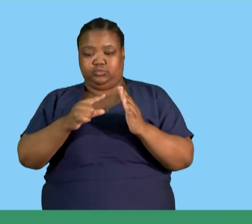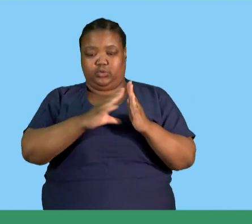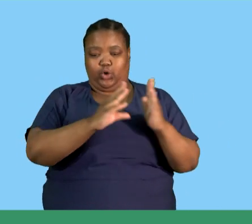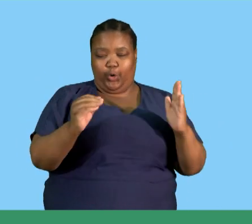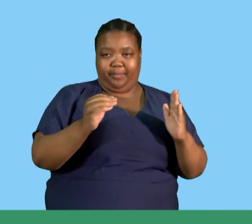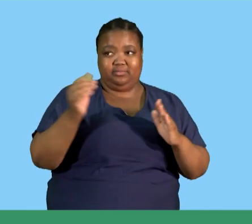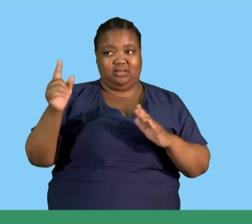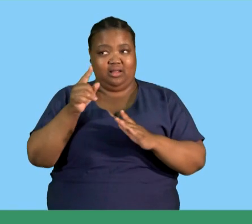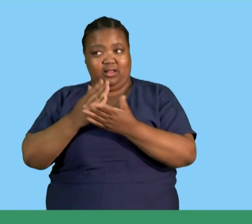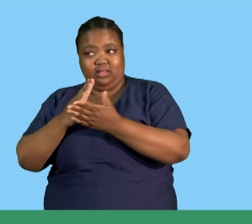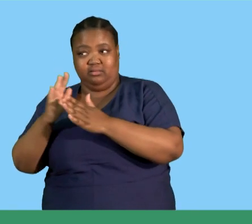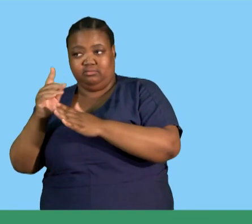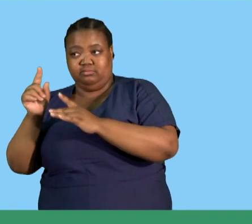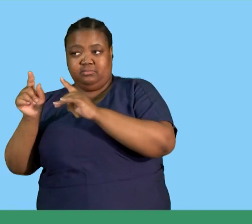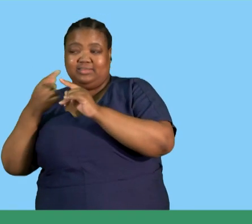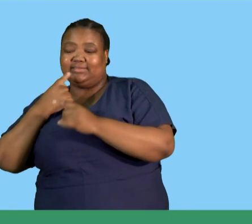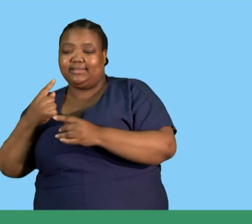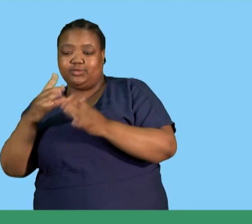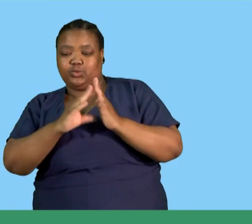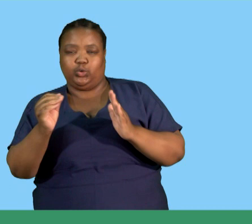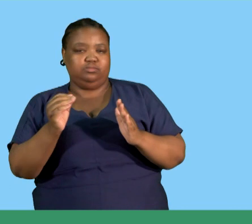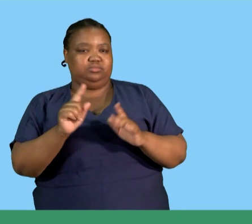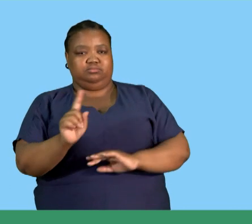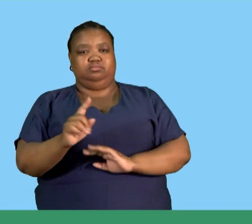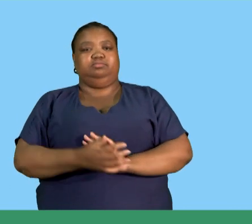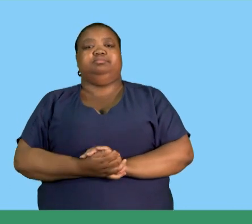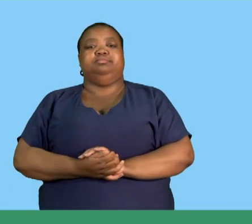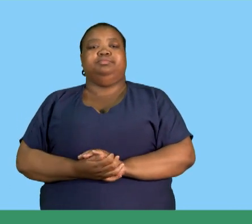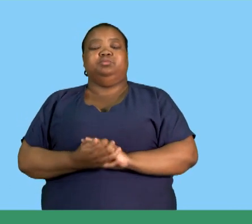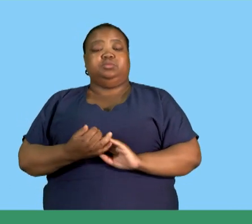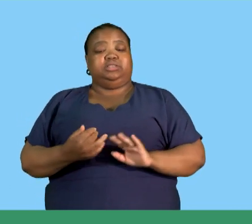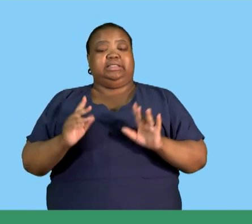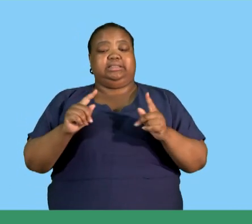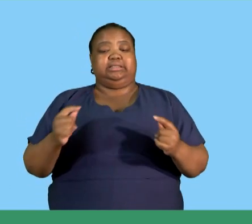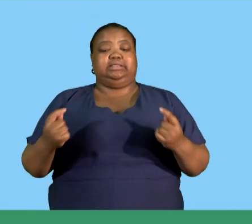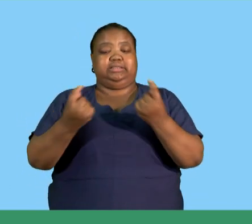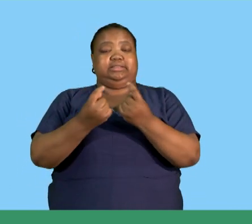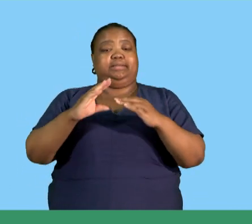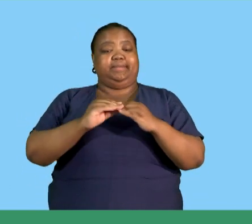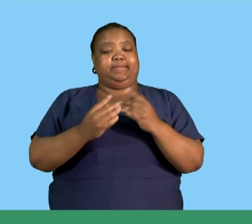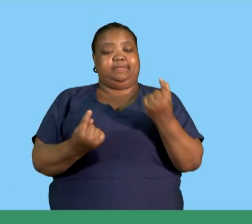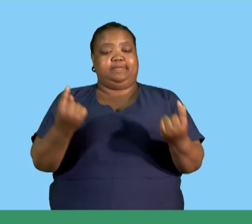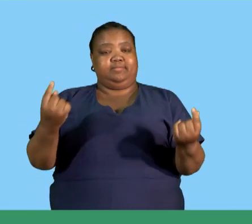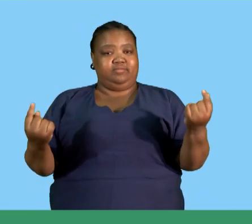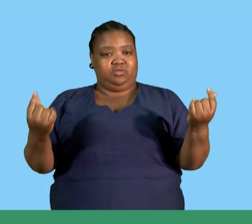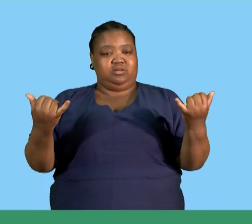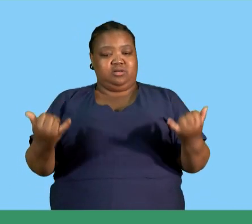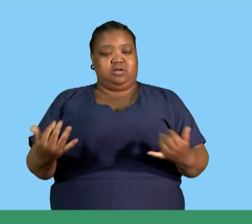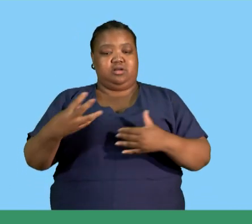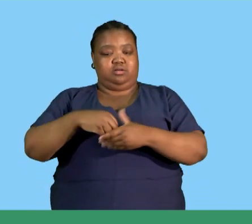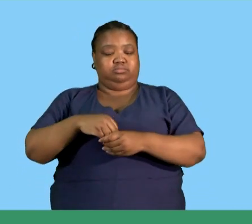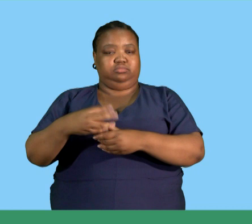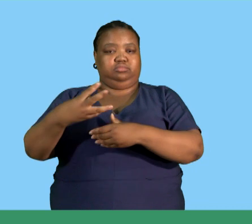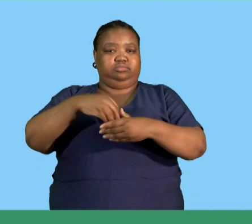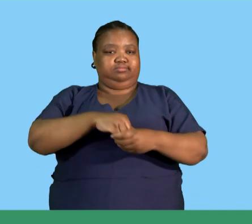what other people are doing or saying. Each team member or director has a chance to participate. Remember I said that when we're applying in